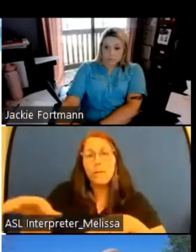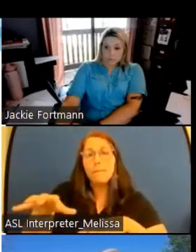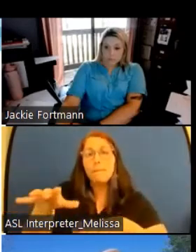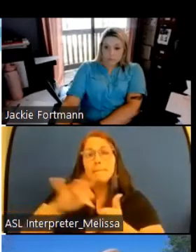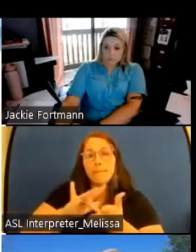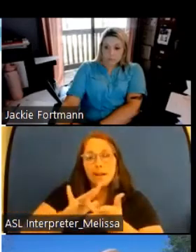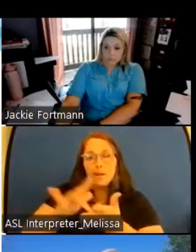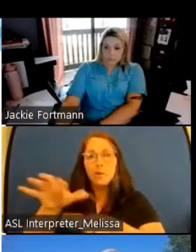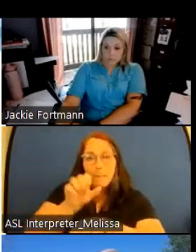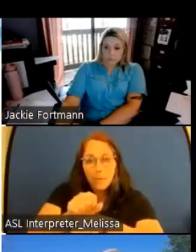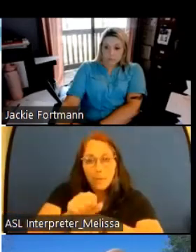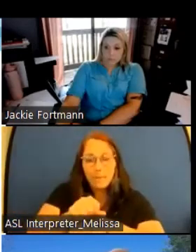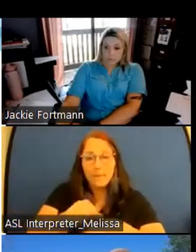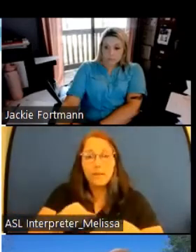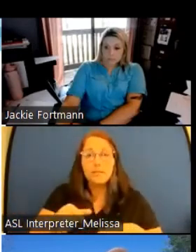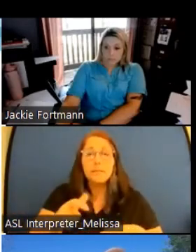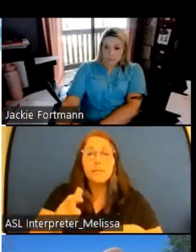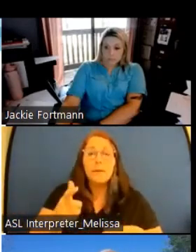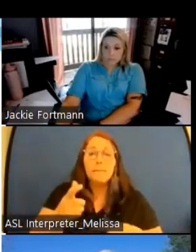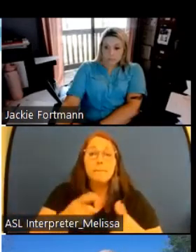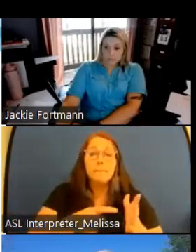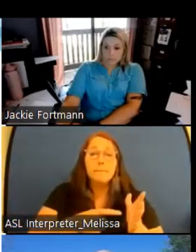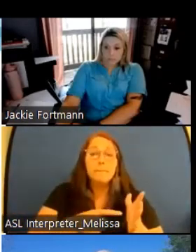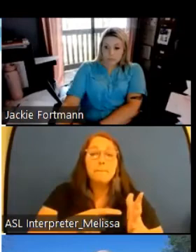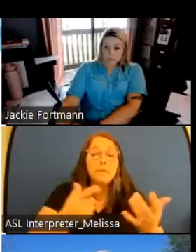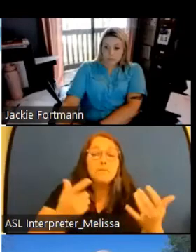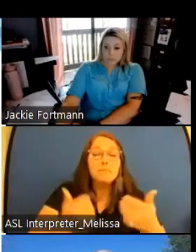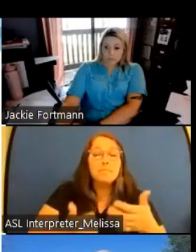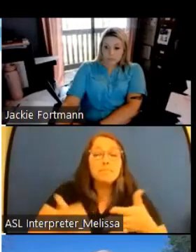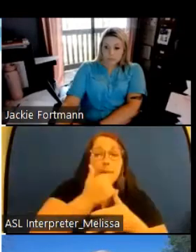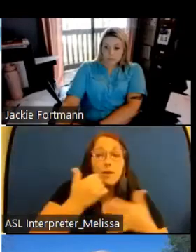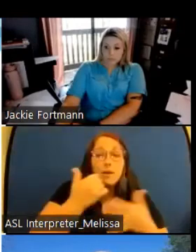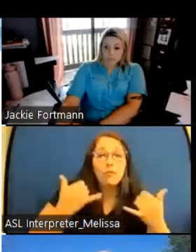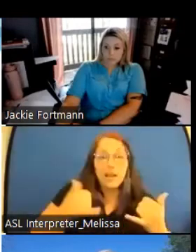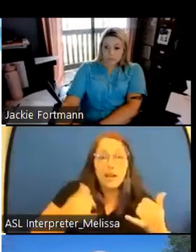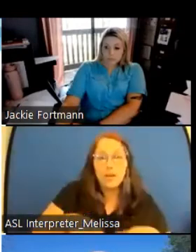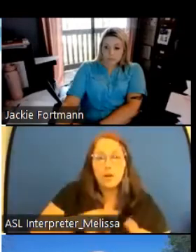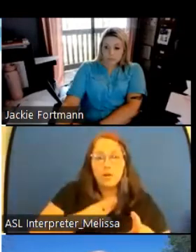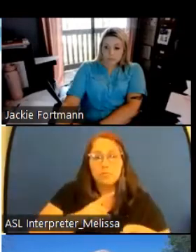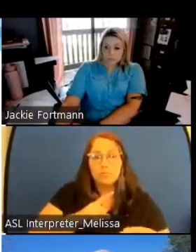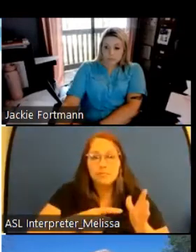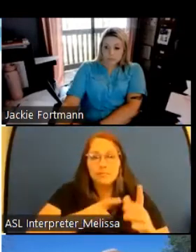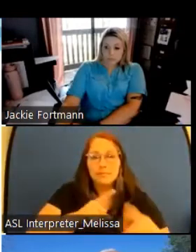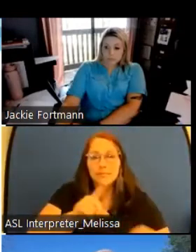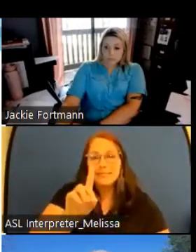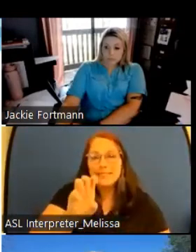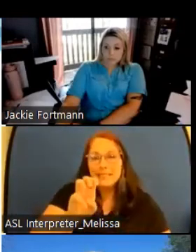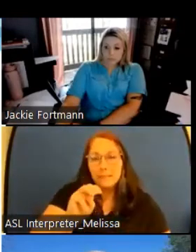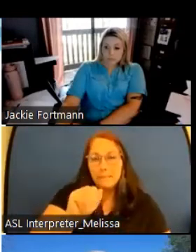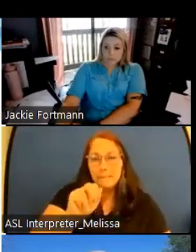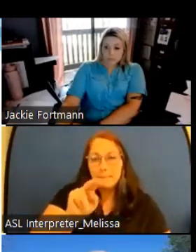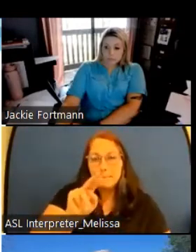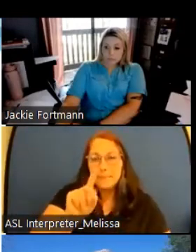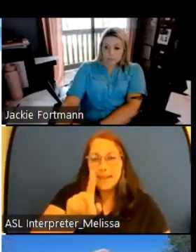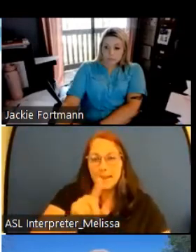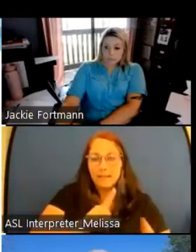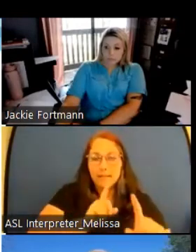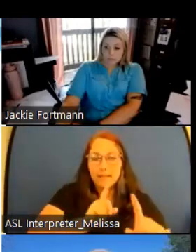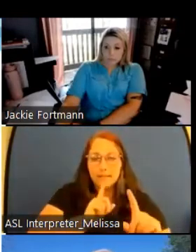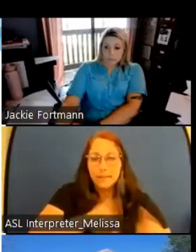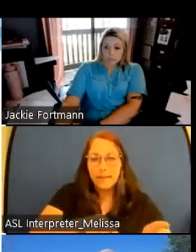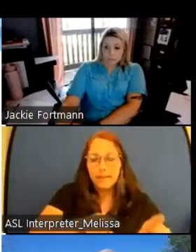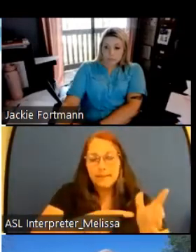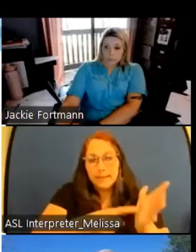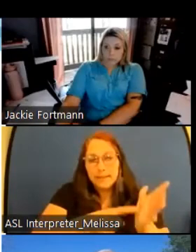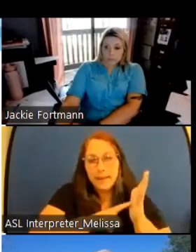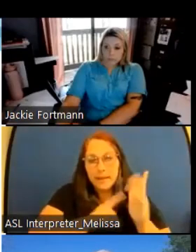response, public transportation. You call, you schedule a ride, they pick you up at your door, and they'll take you to work, maybe